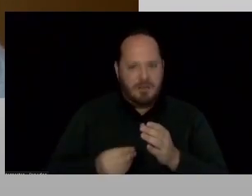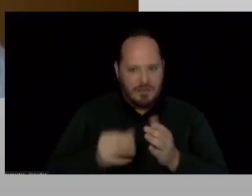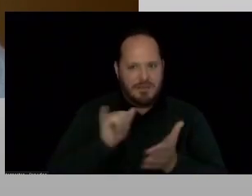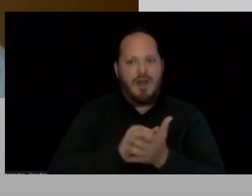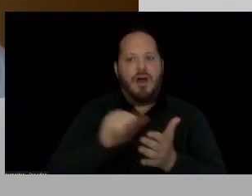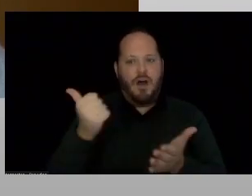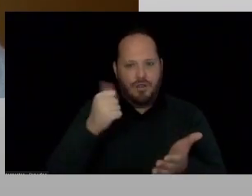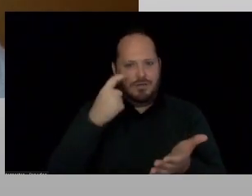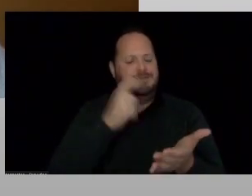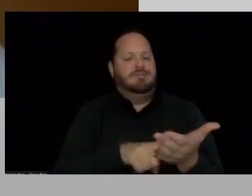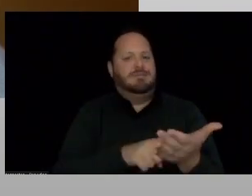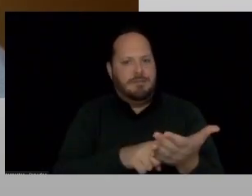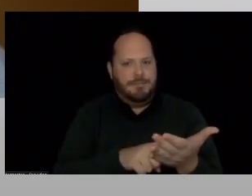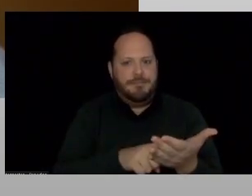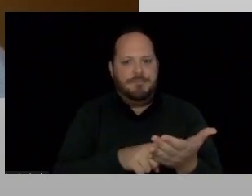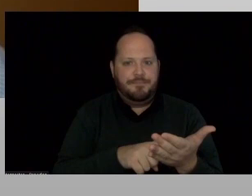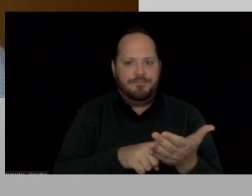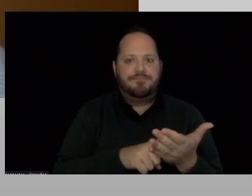And actually